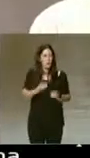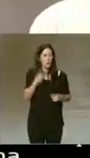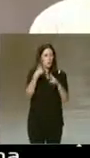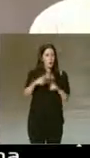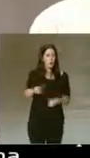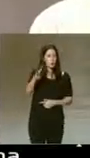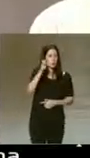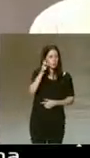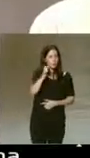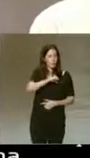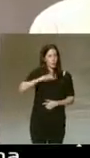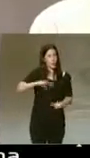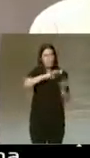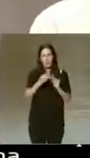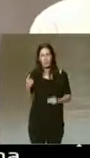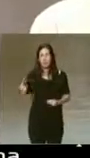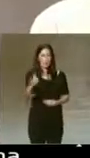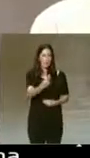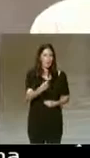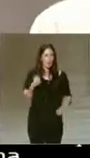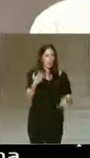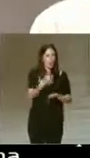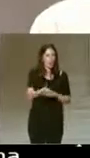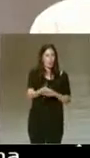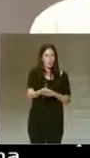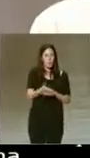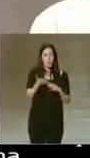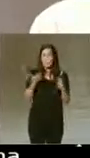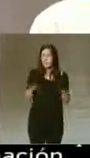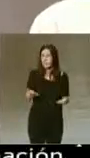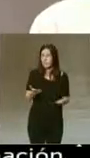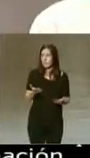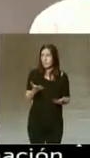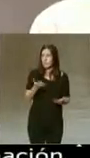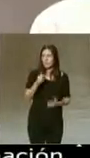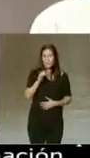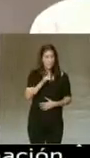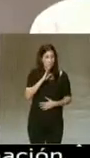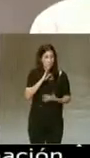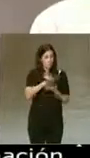metro, we need these individuals to be part of it.